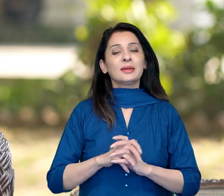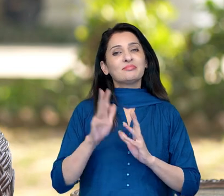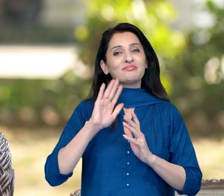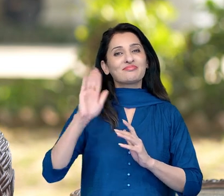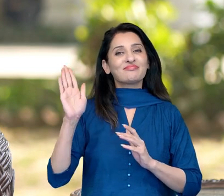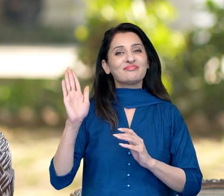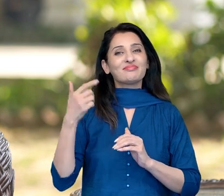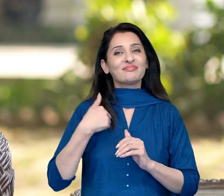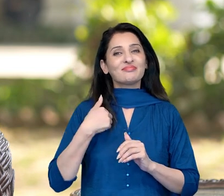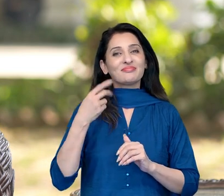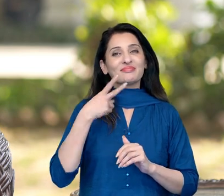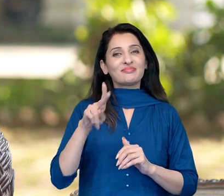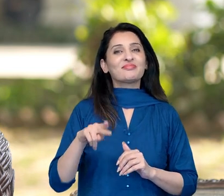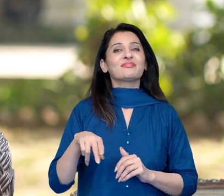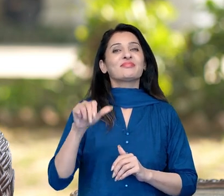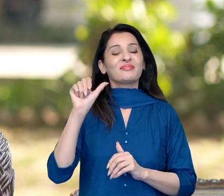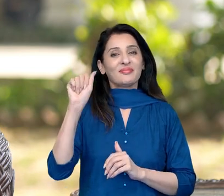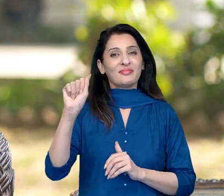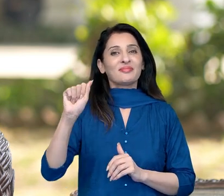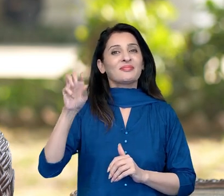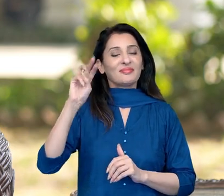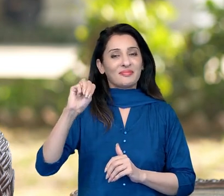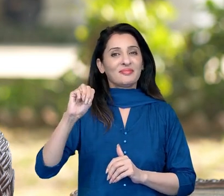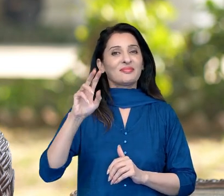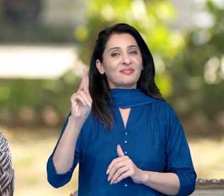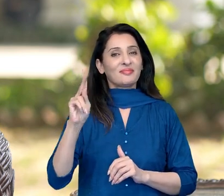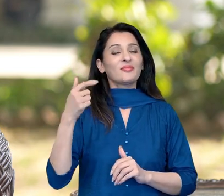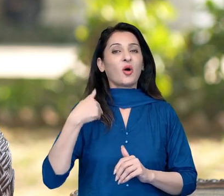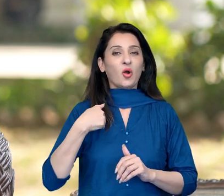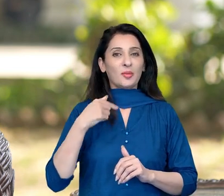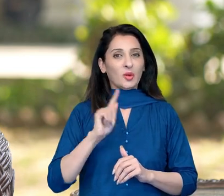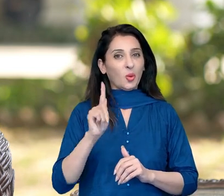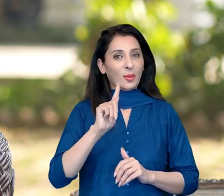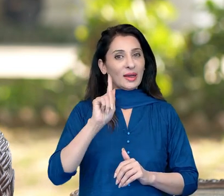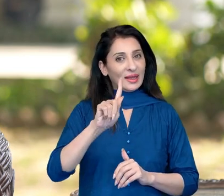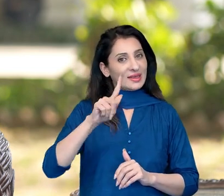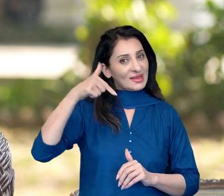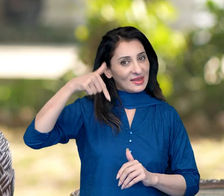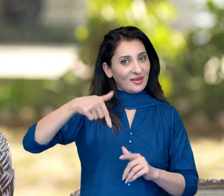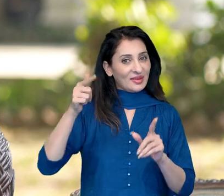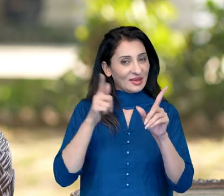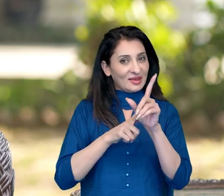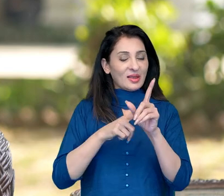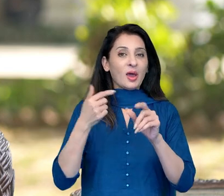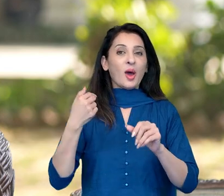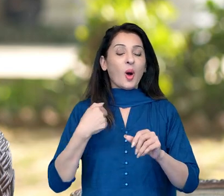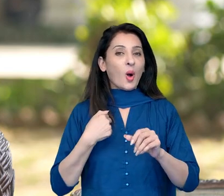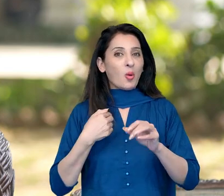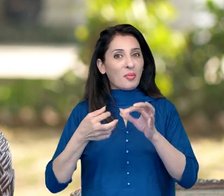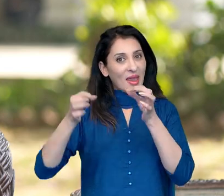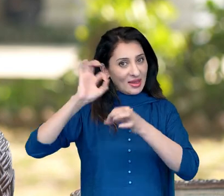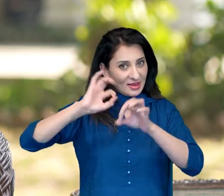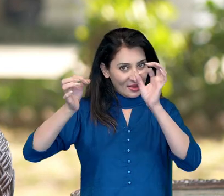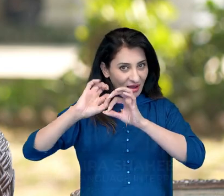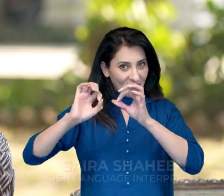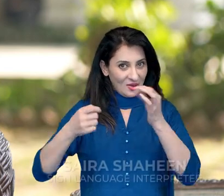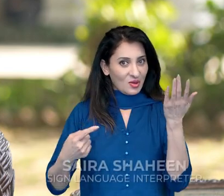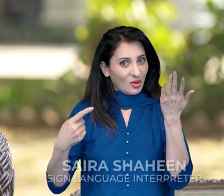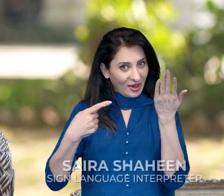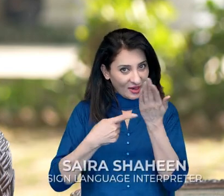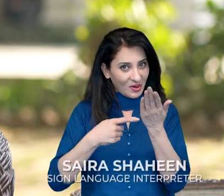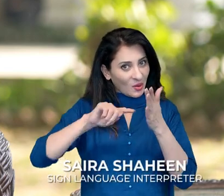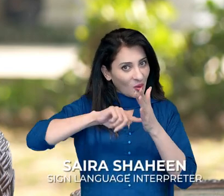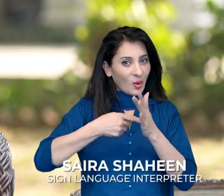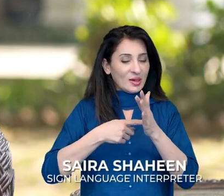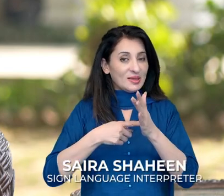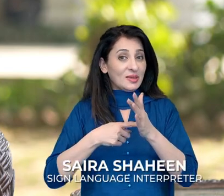Hi, my name is Azka Mazhar Khan and I'm 17 years old. My story is about my love for science and technology and how it